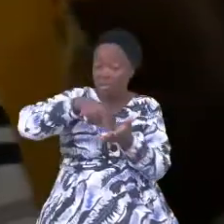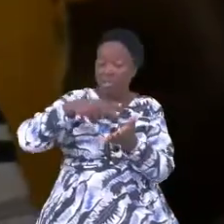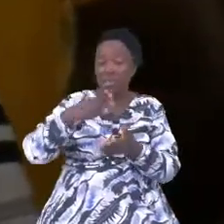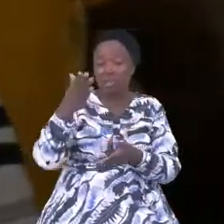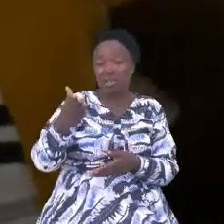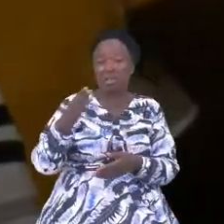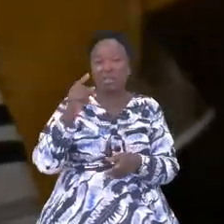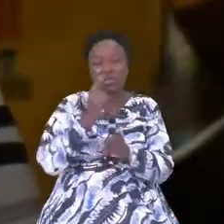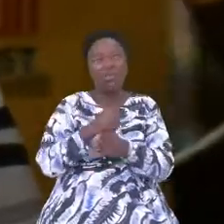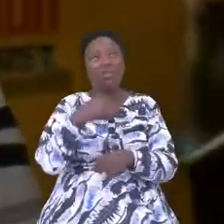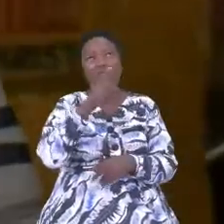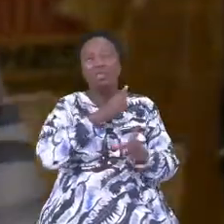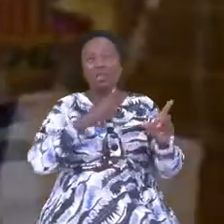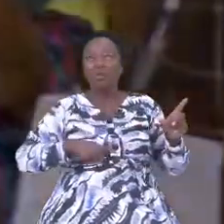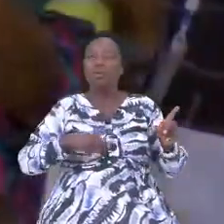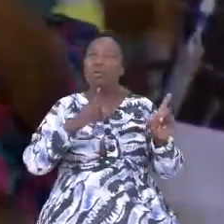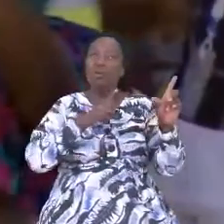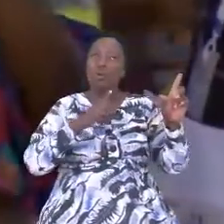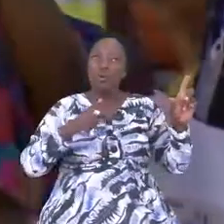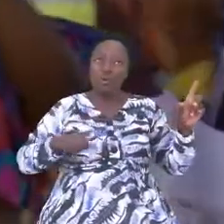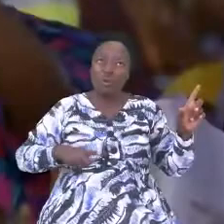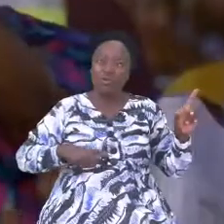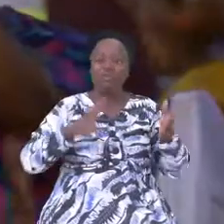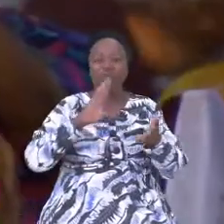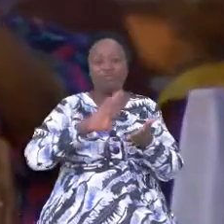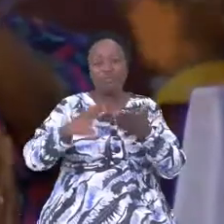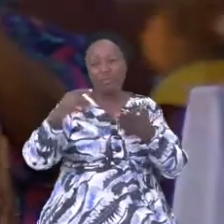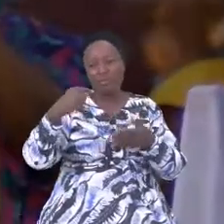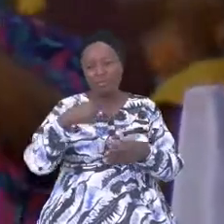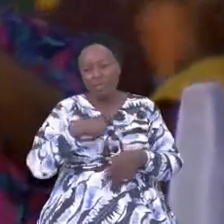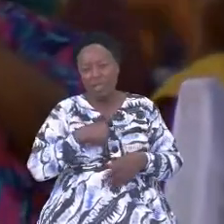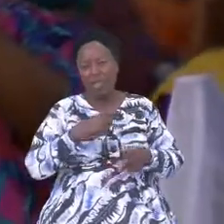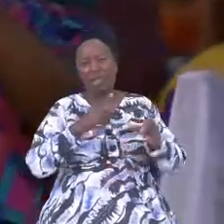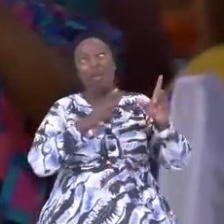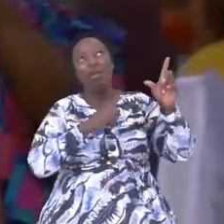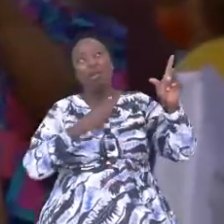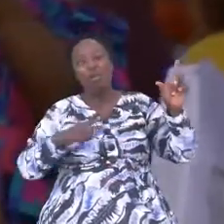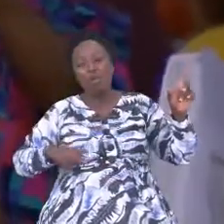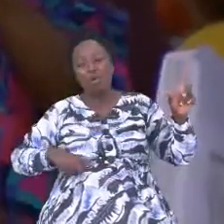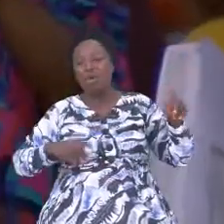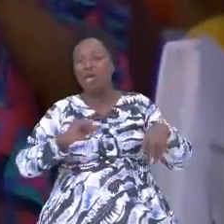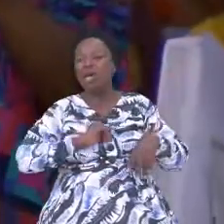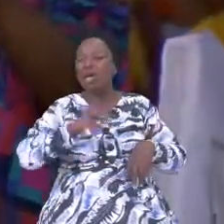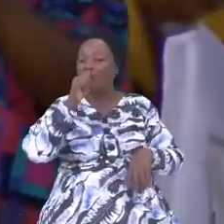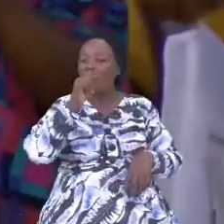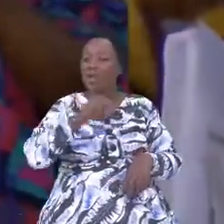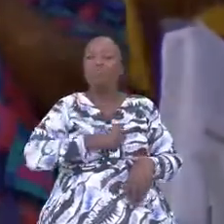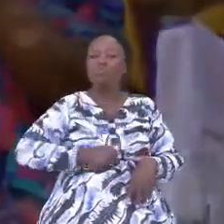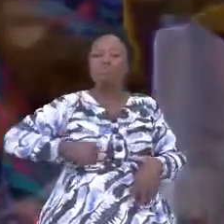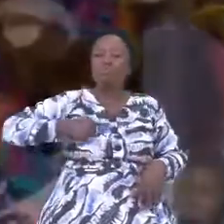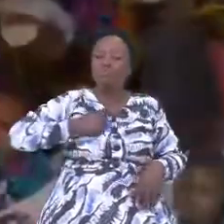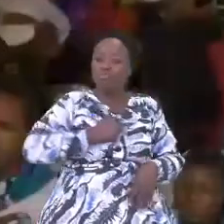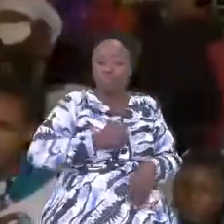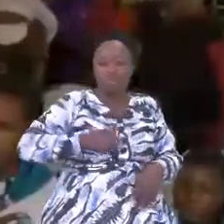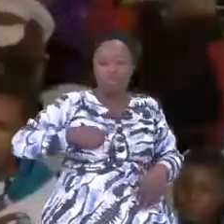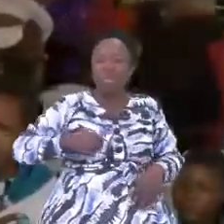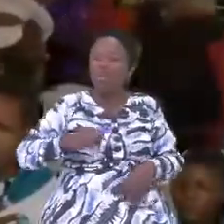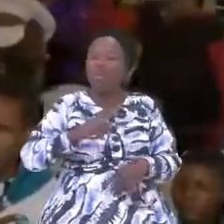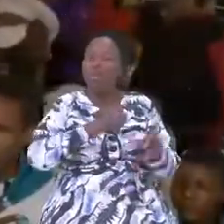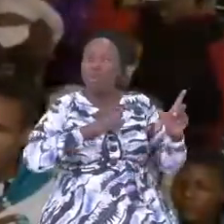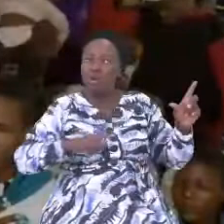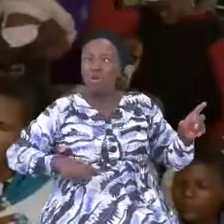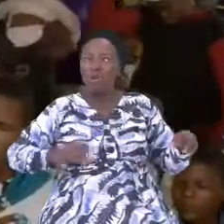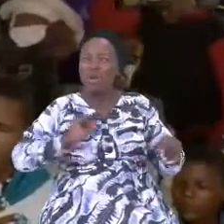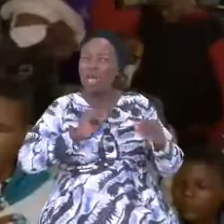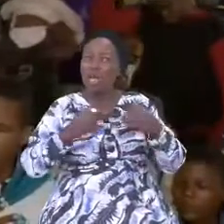tell the Lord, Lord, forgive me. Lord, I am sorry. Lord, I've done what